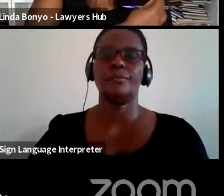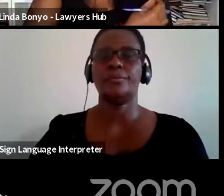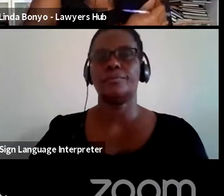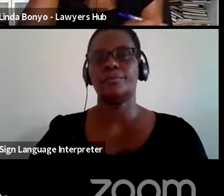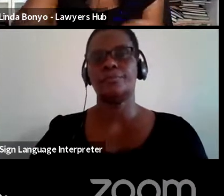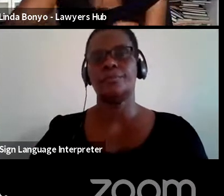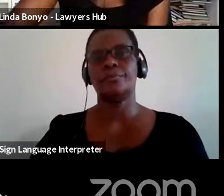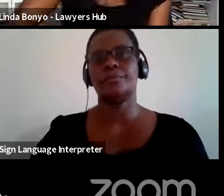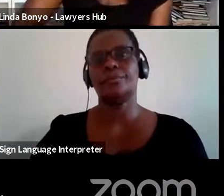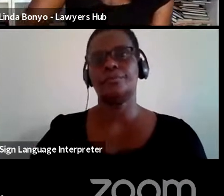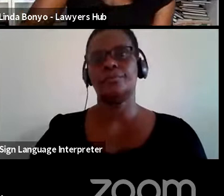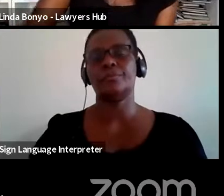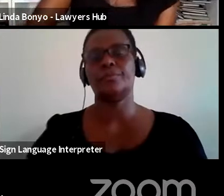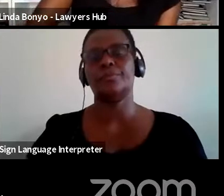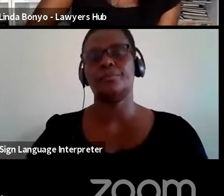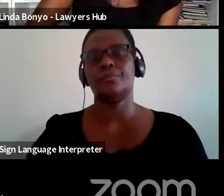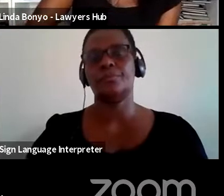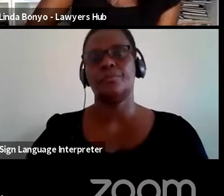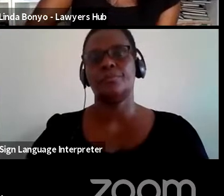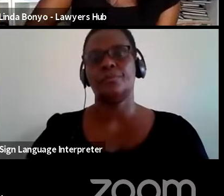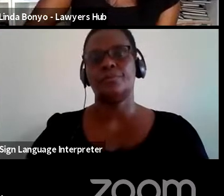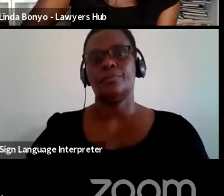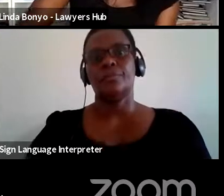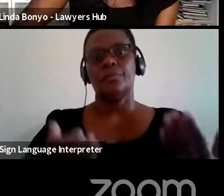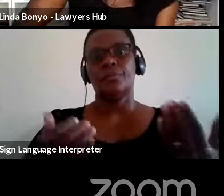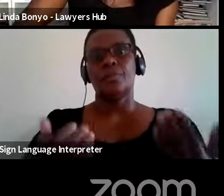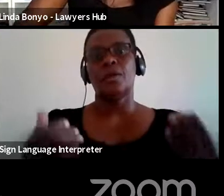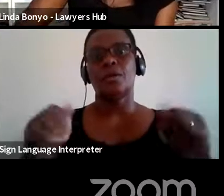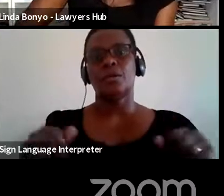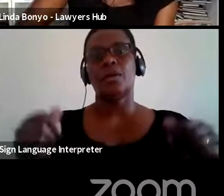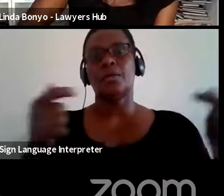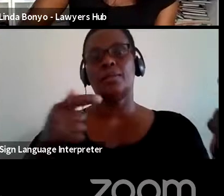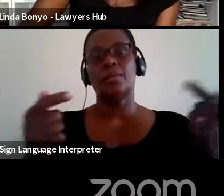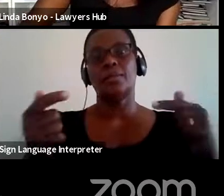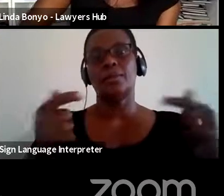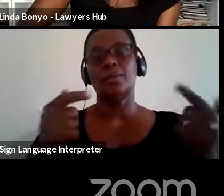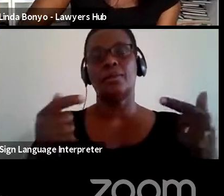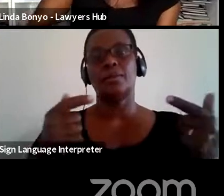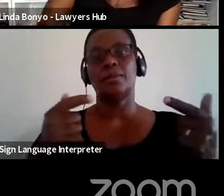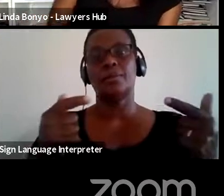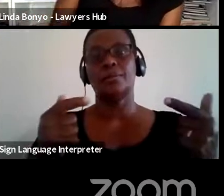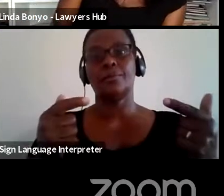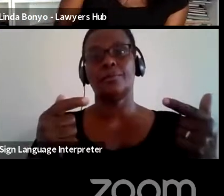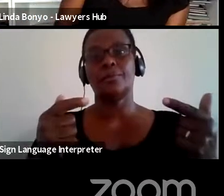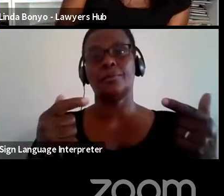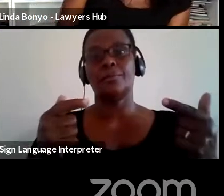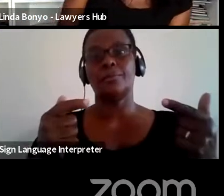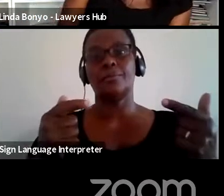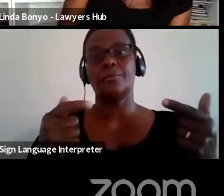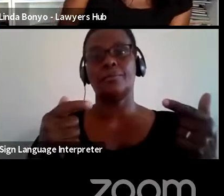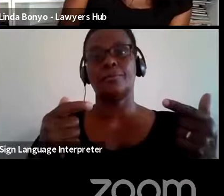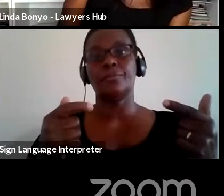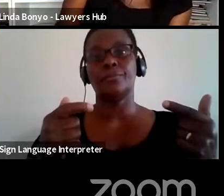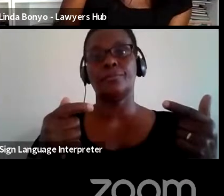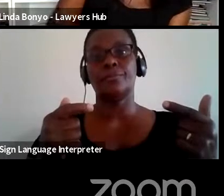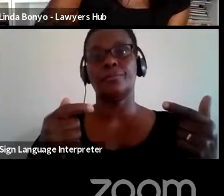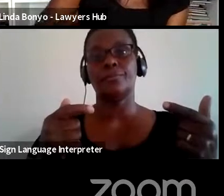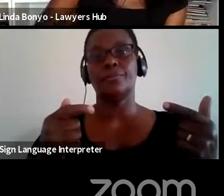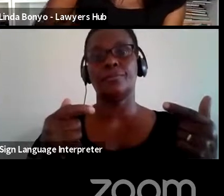introduce herself and to discuss the consultation session that she organized